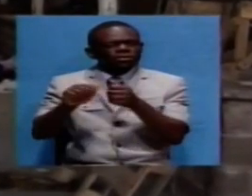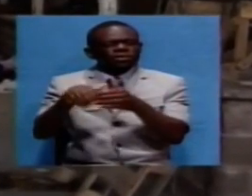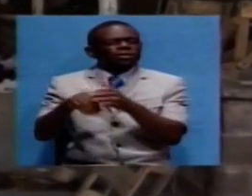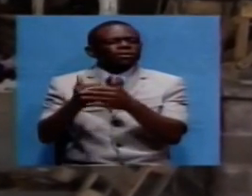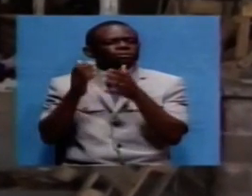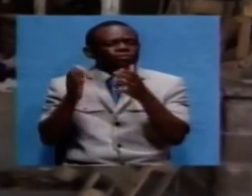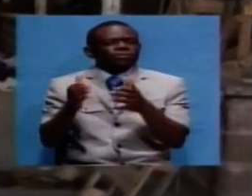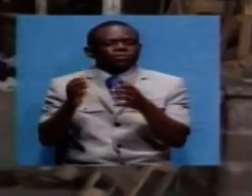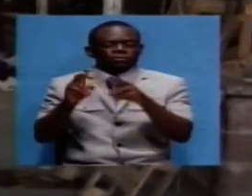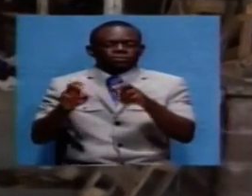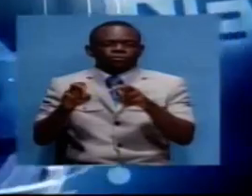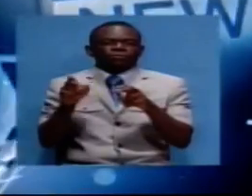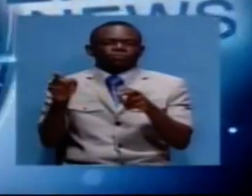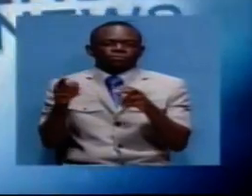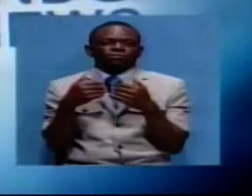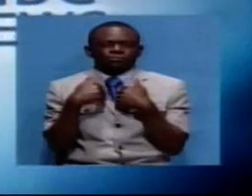fire.